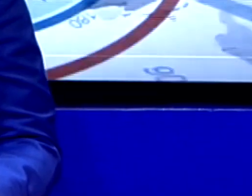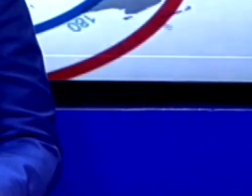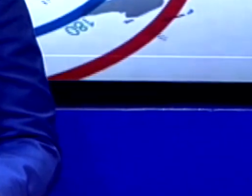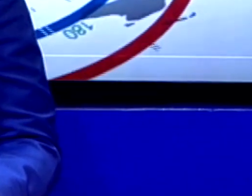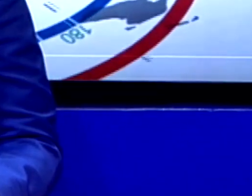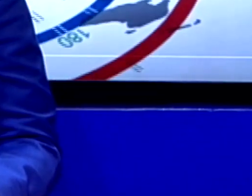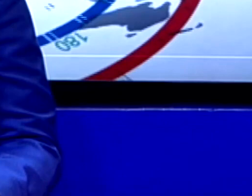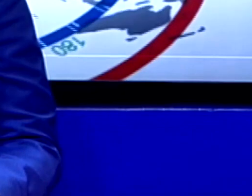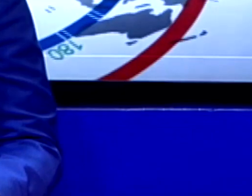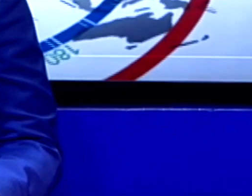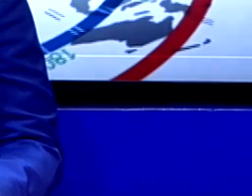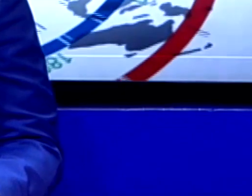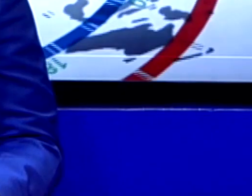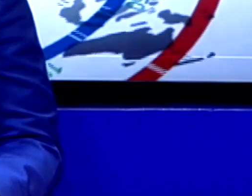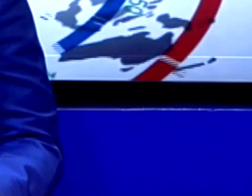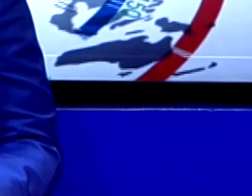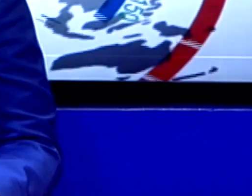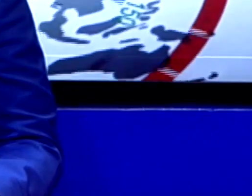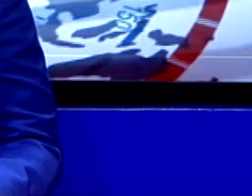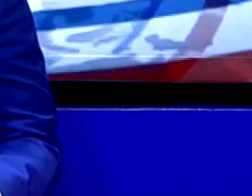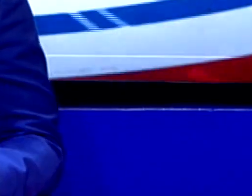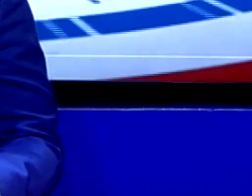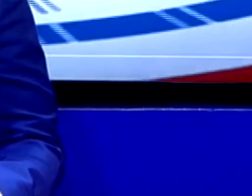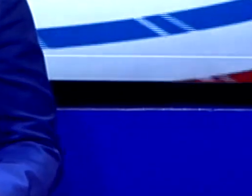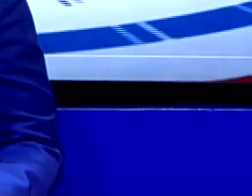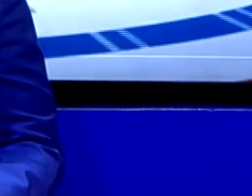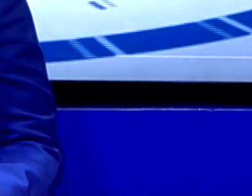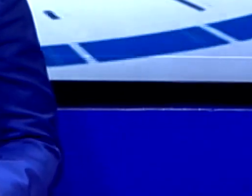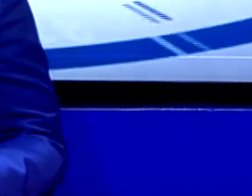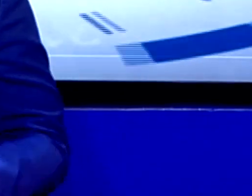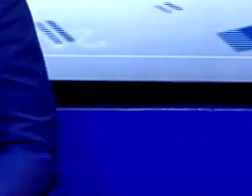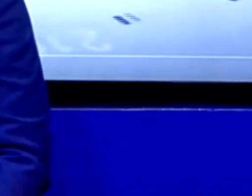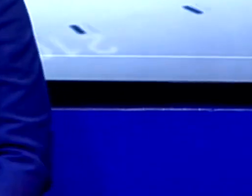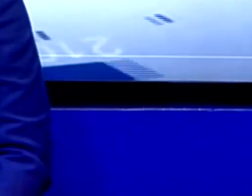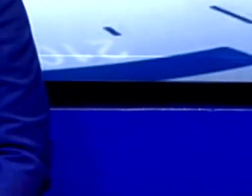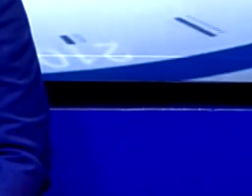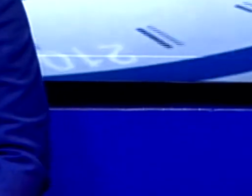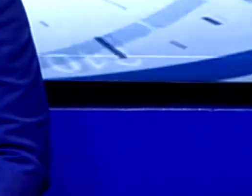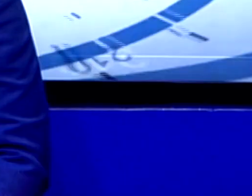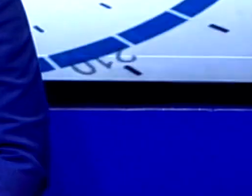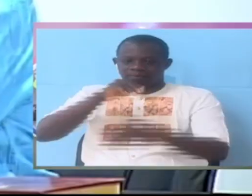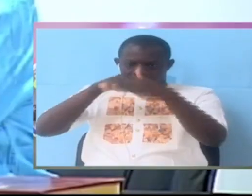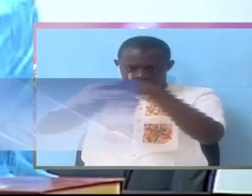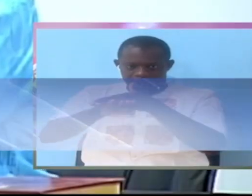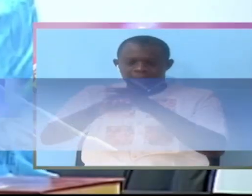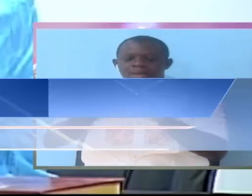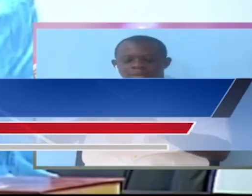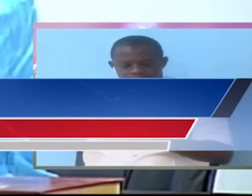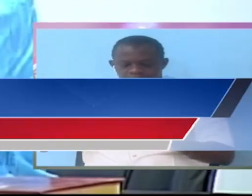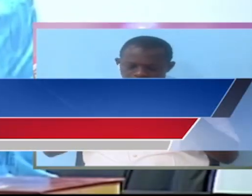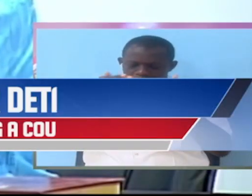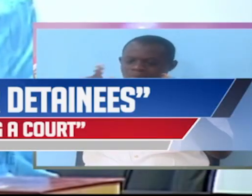to serve the interests of former President Yahya Jammeh before anything else. Omar P. Jallo reports. The